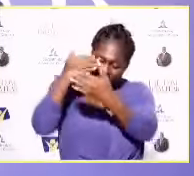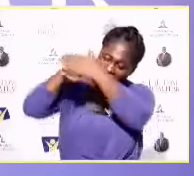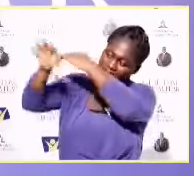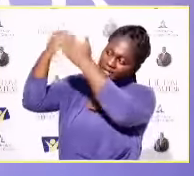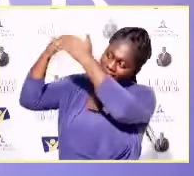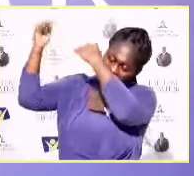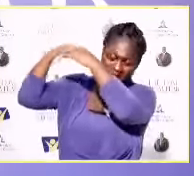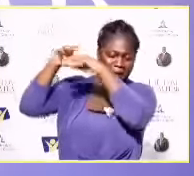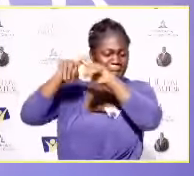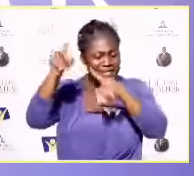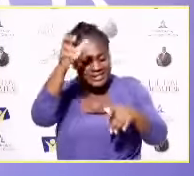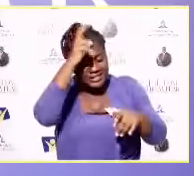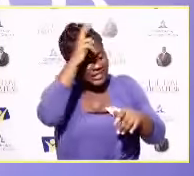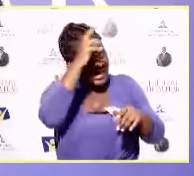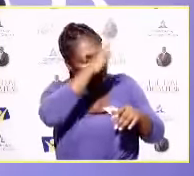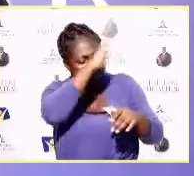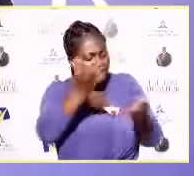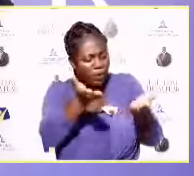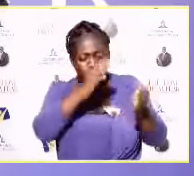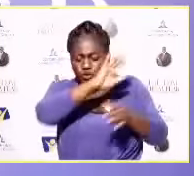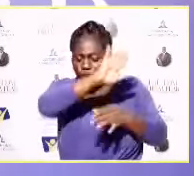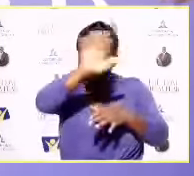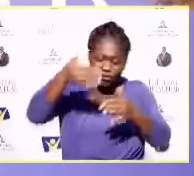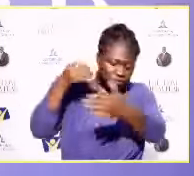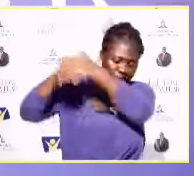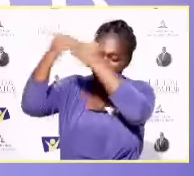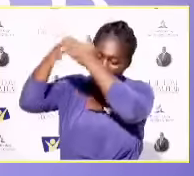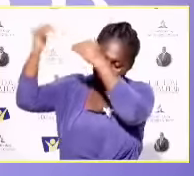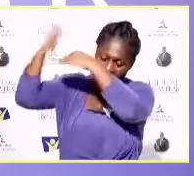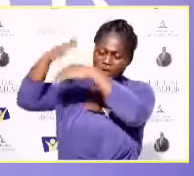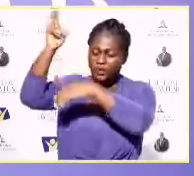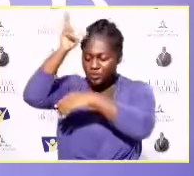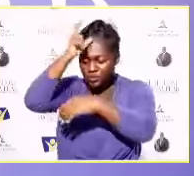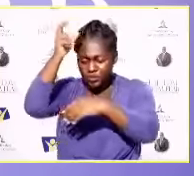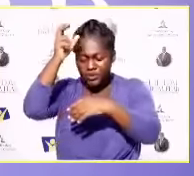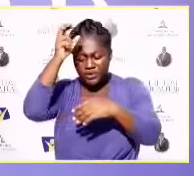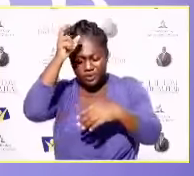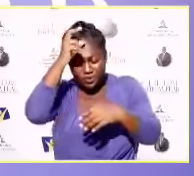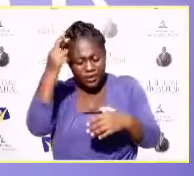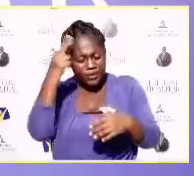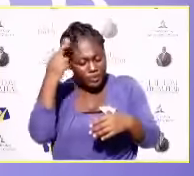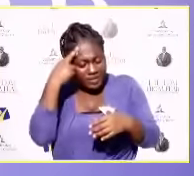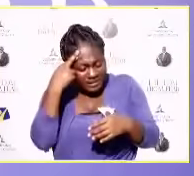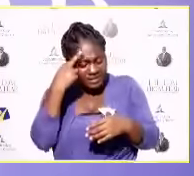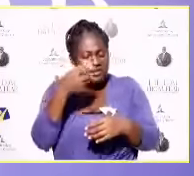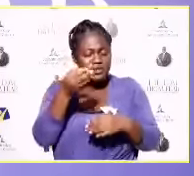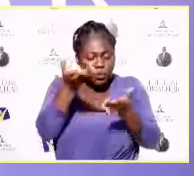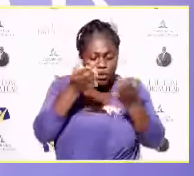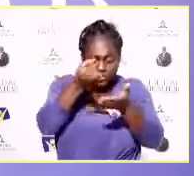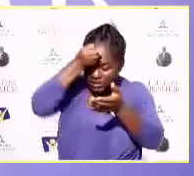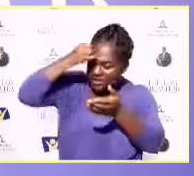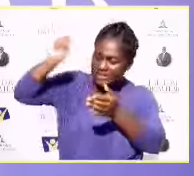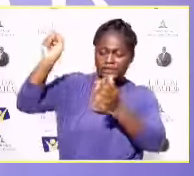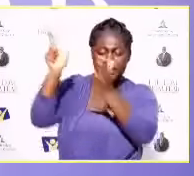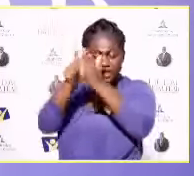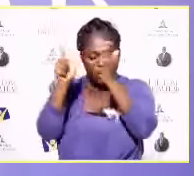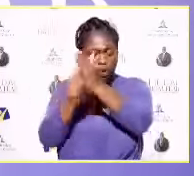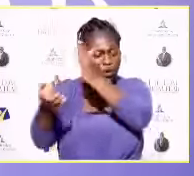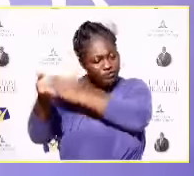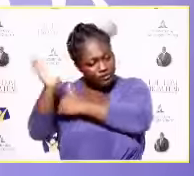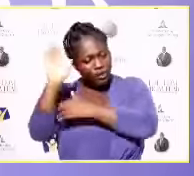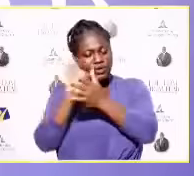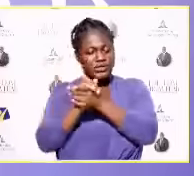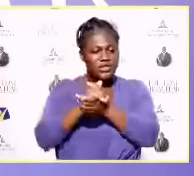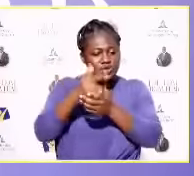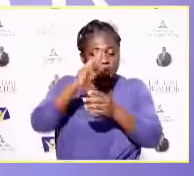Satan wants you to miss that. And the only way to miss it is to live in